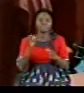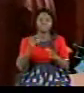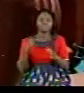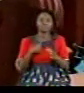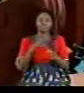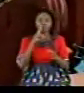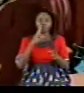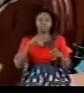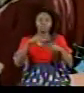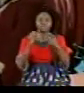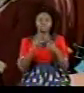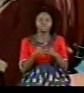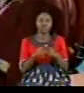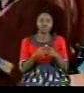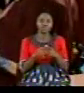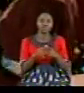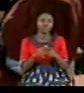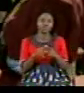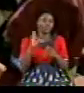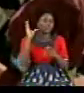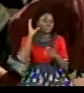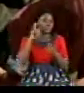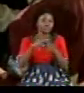entertain some testimonies online.